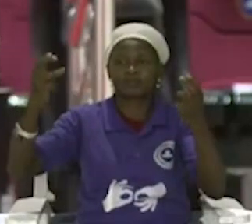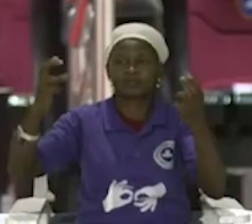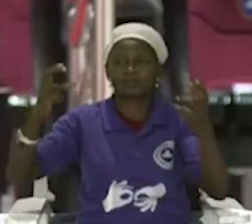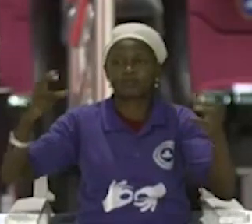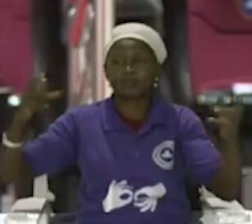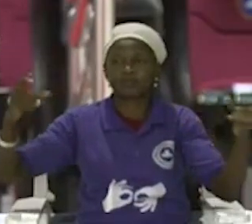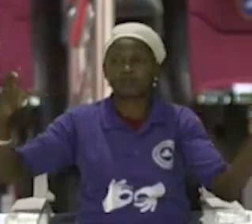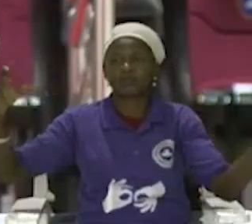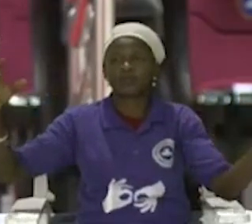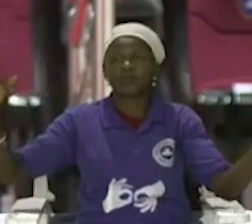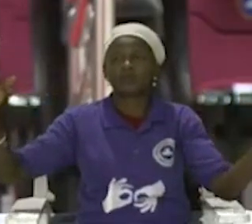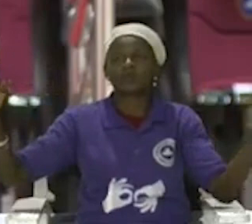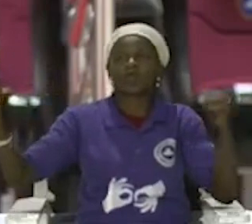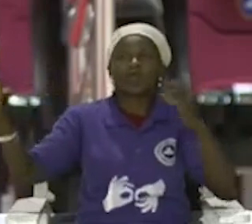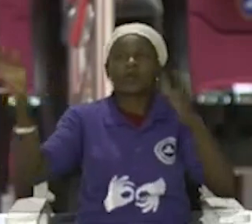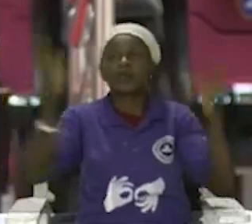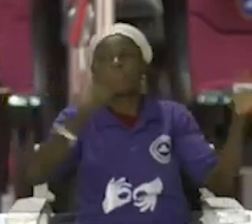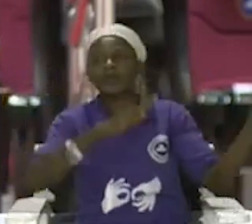Winds of Change.